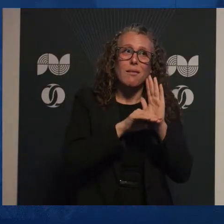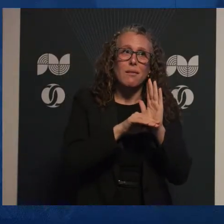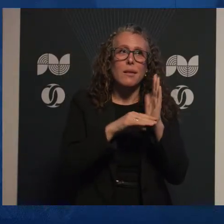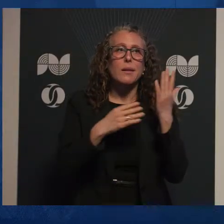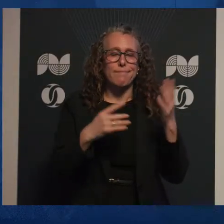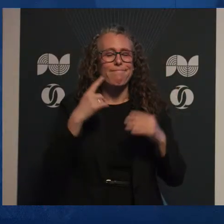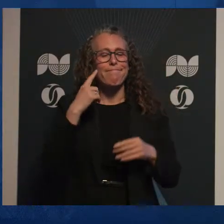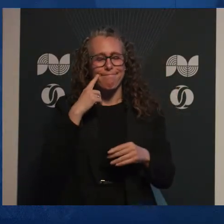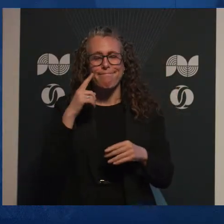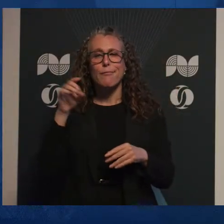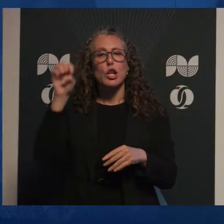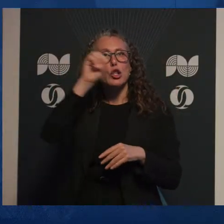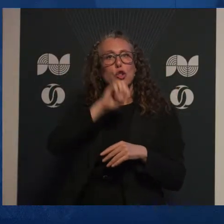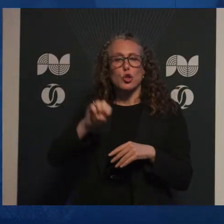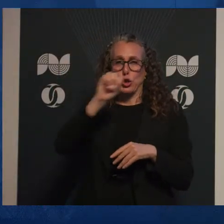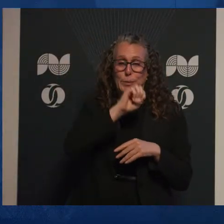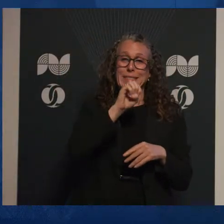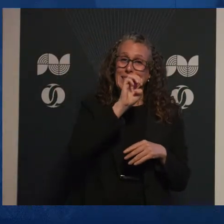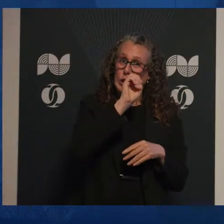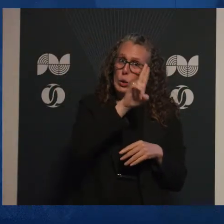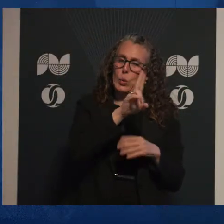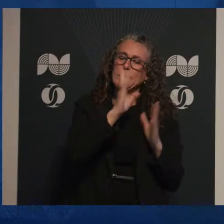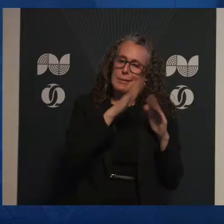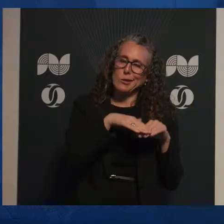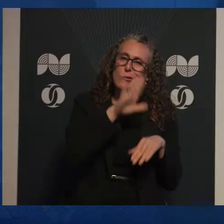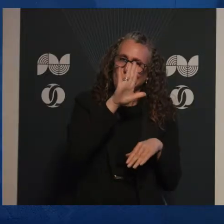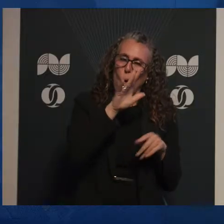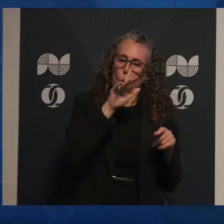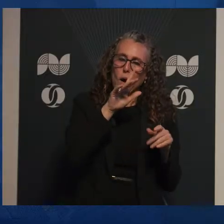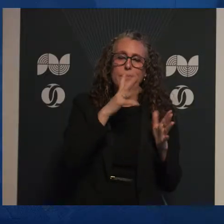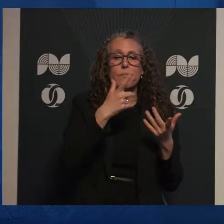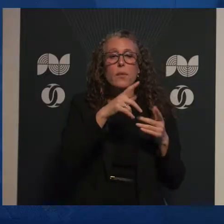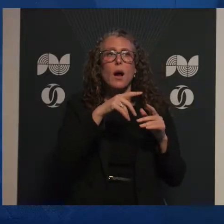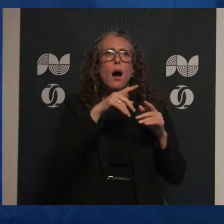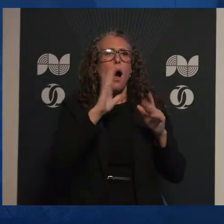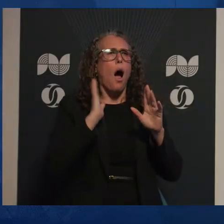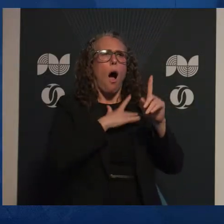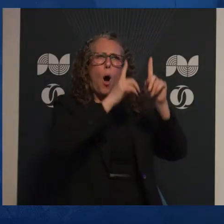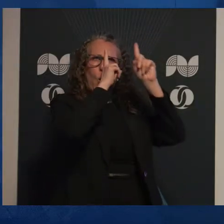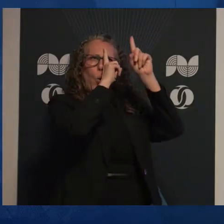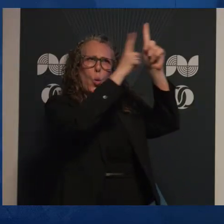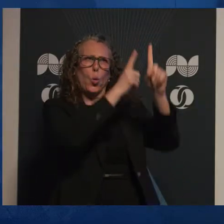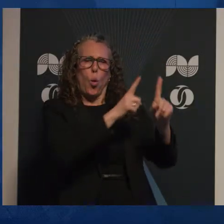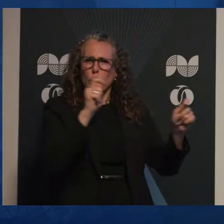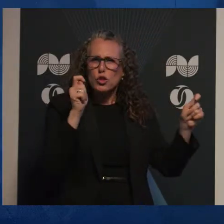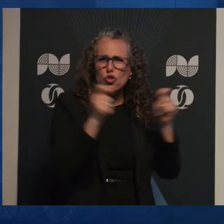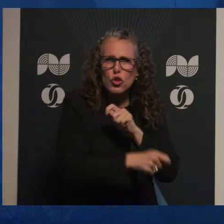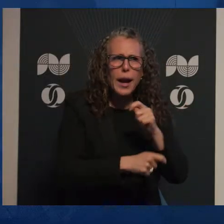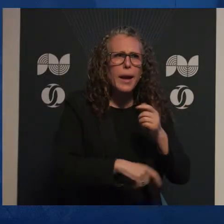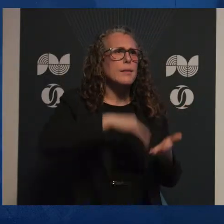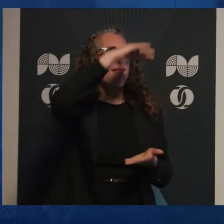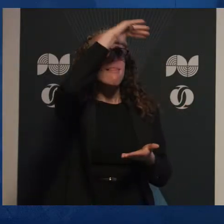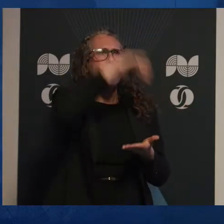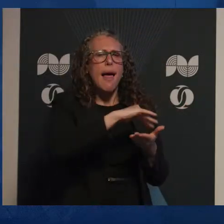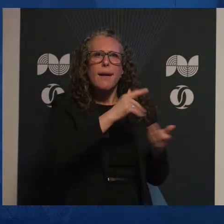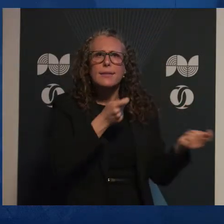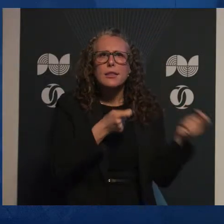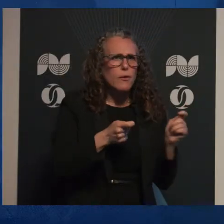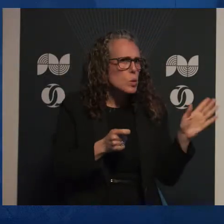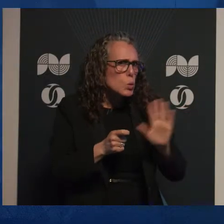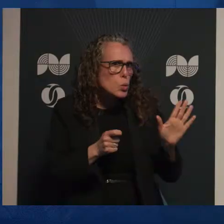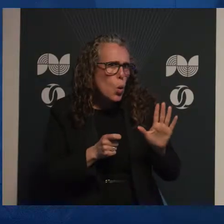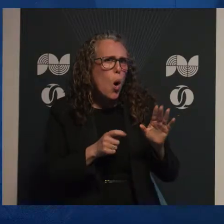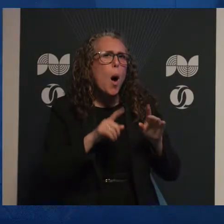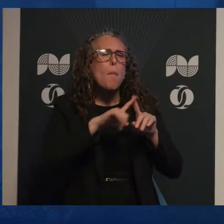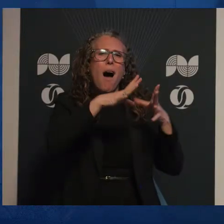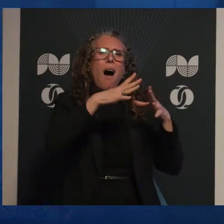bit of work to do at the European Union level, not about changing our regulatory objectives, it's not about a deregulation agenda, but it's about doing things